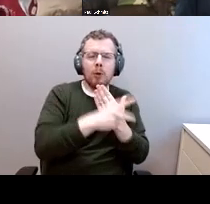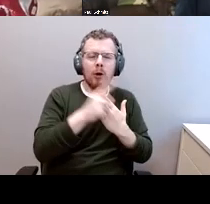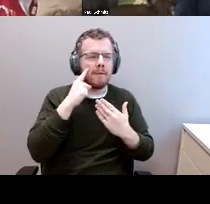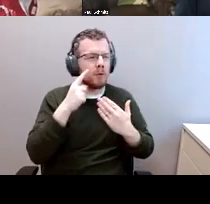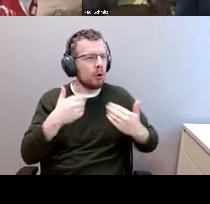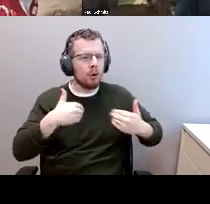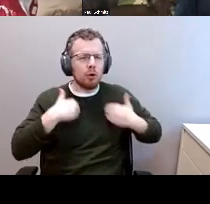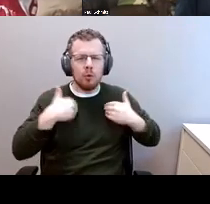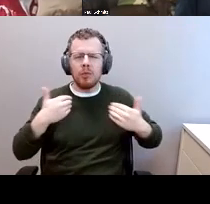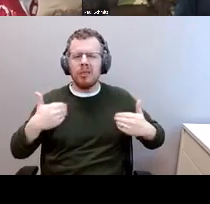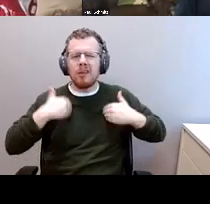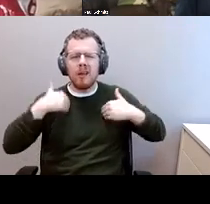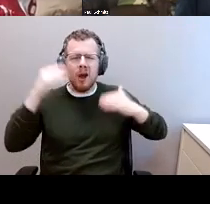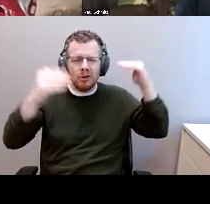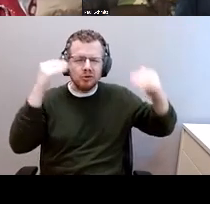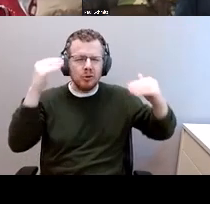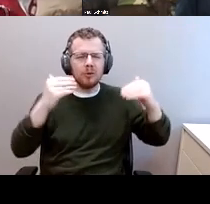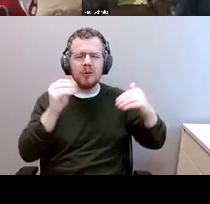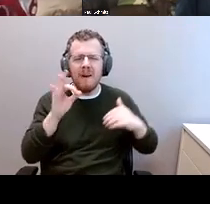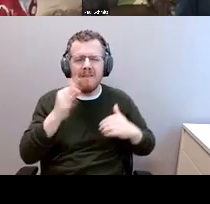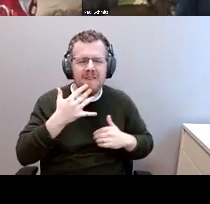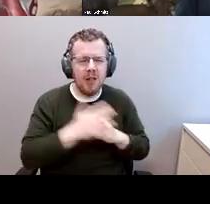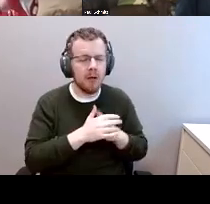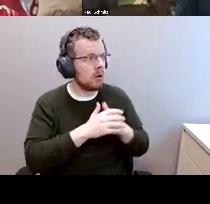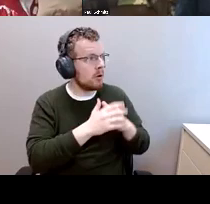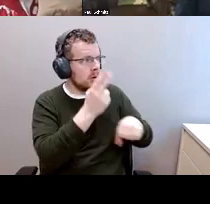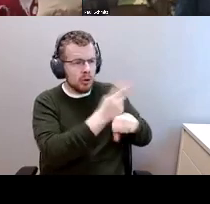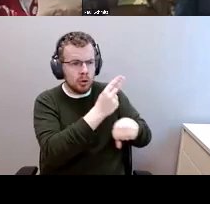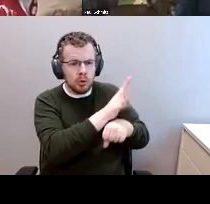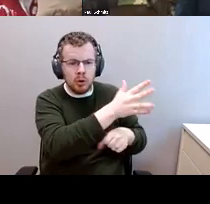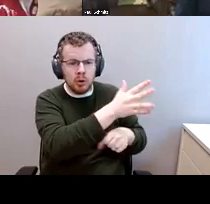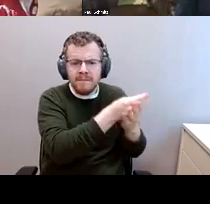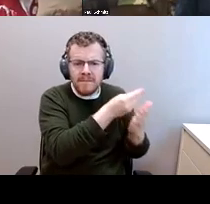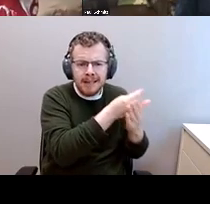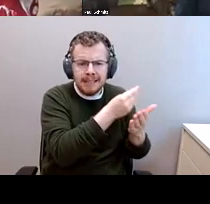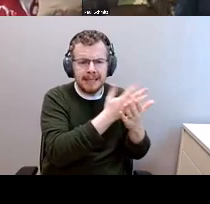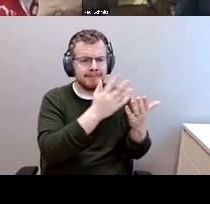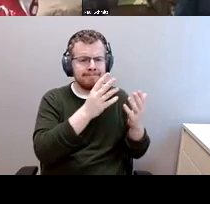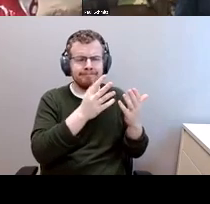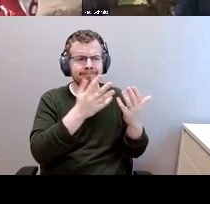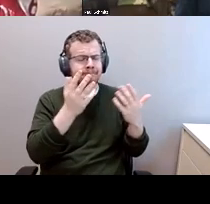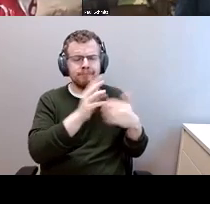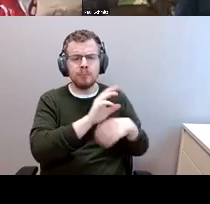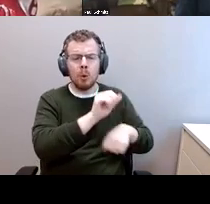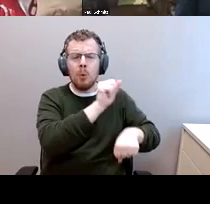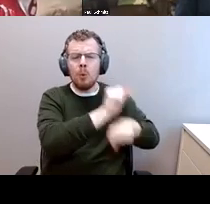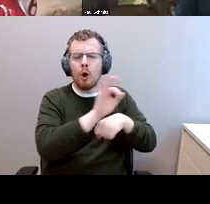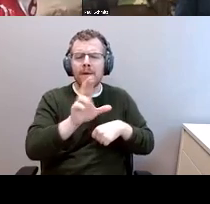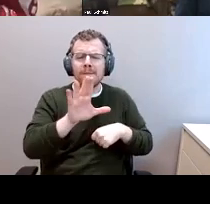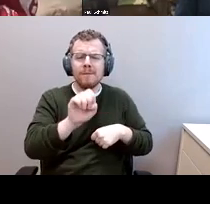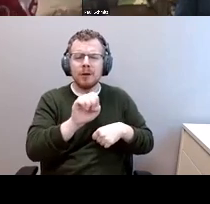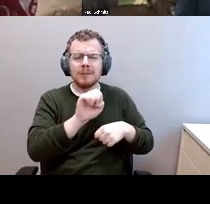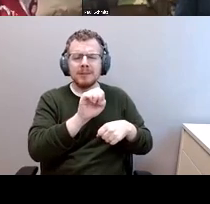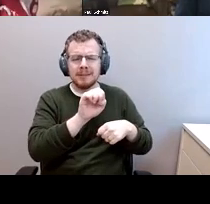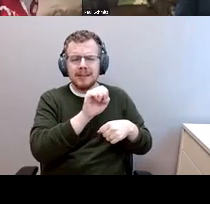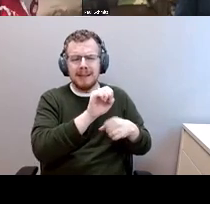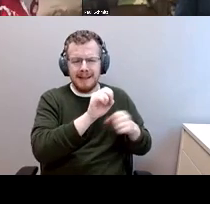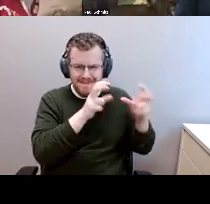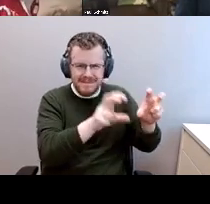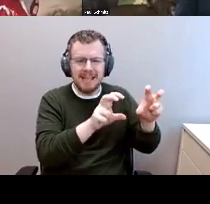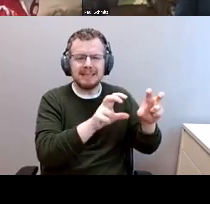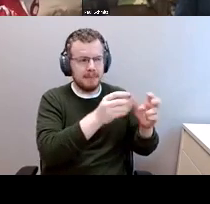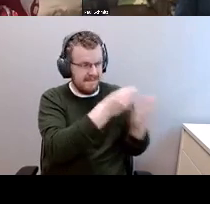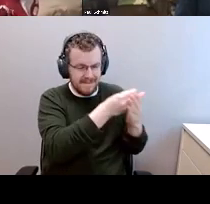color. Health funding being used creatively, WIOA, Workforce Investment Act funding being used creatively, even